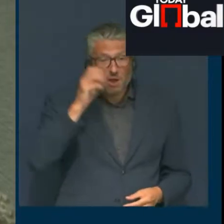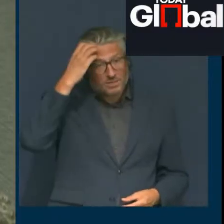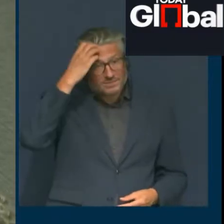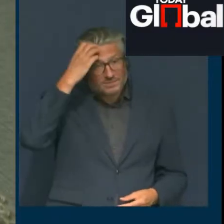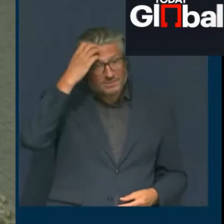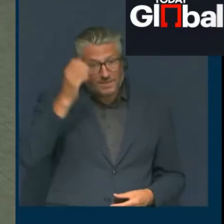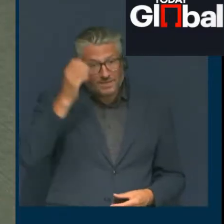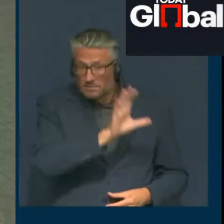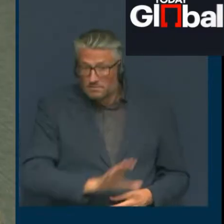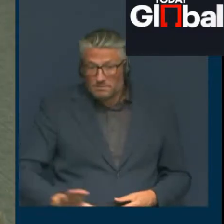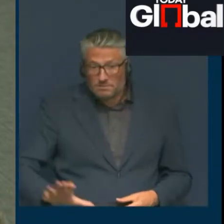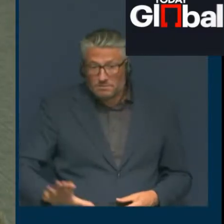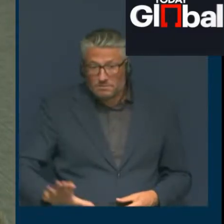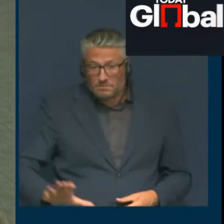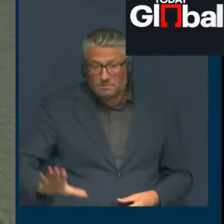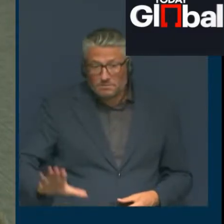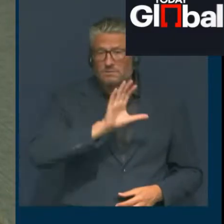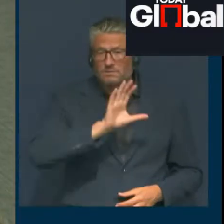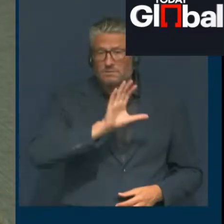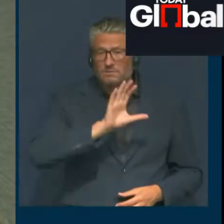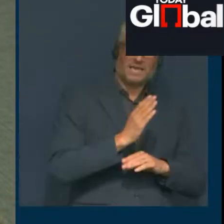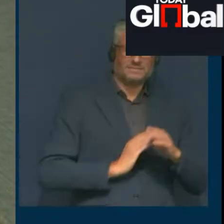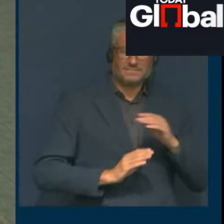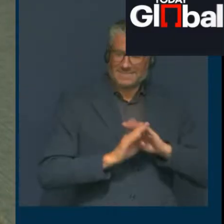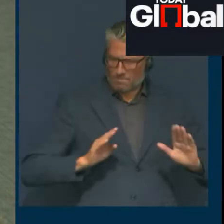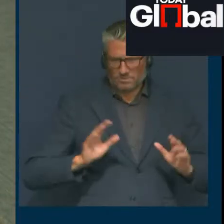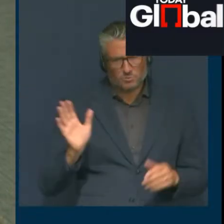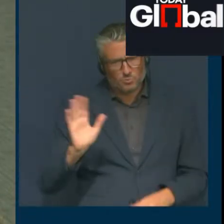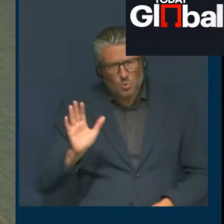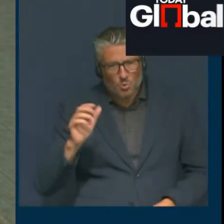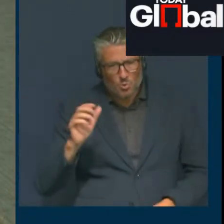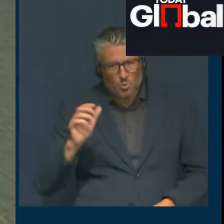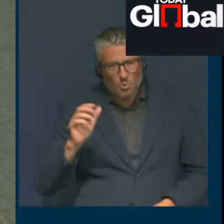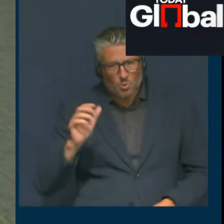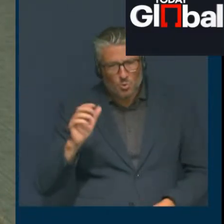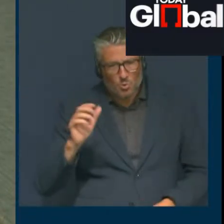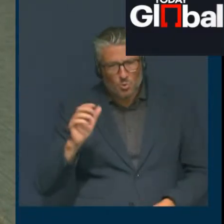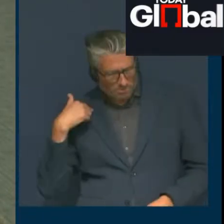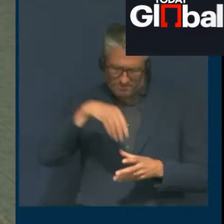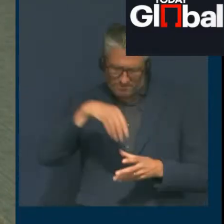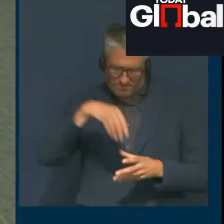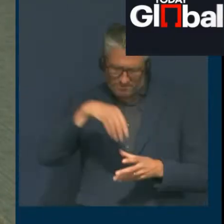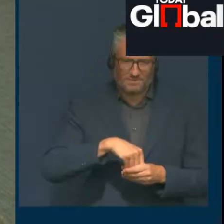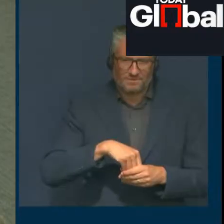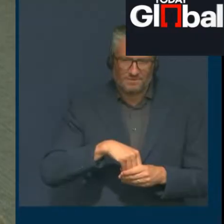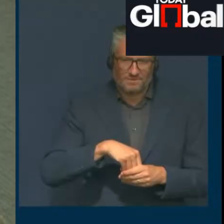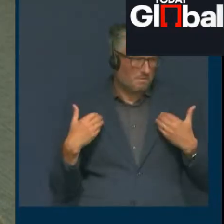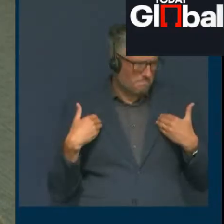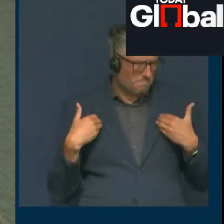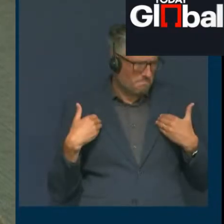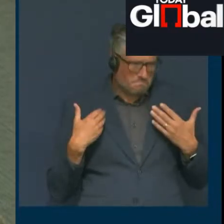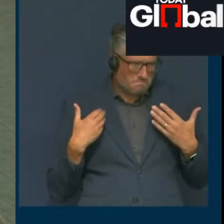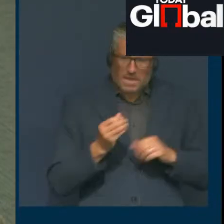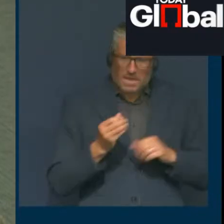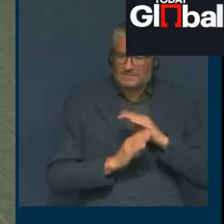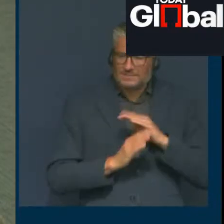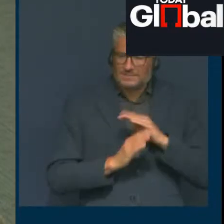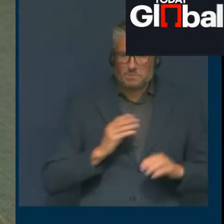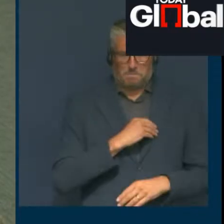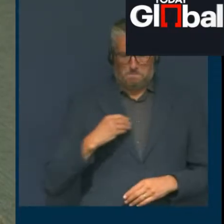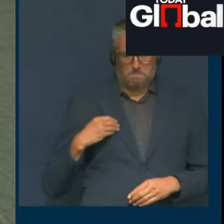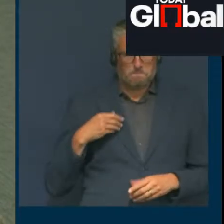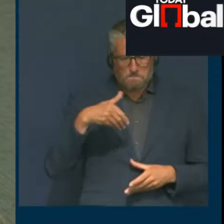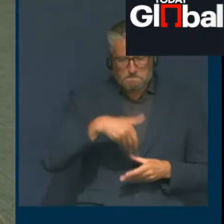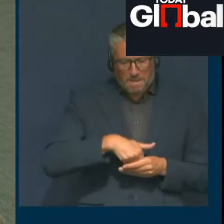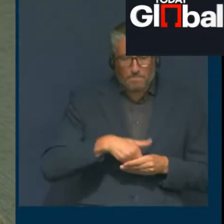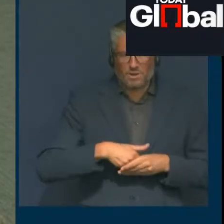to including persons with disabilities, but their participation as members of official delegations